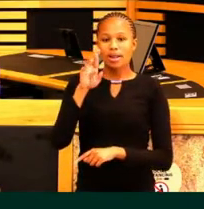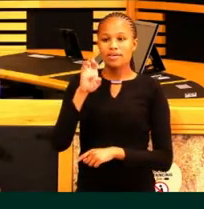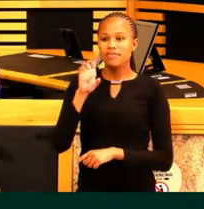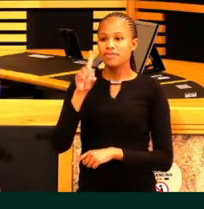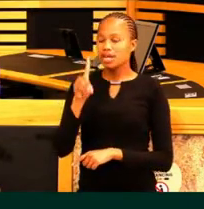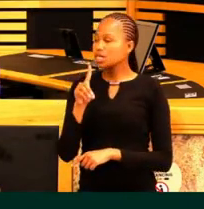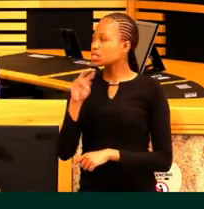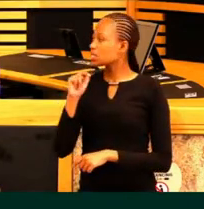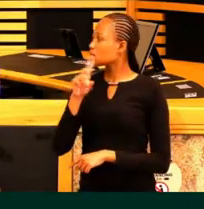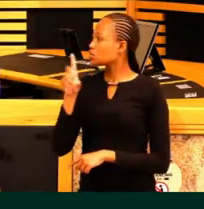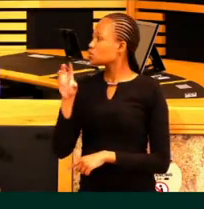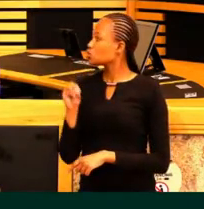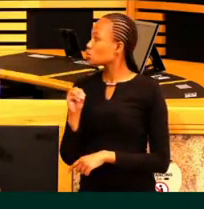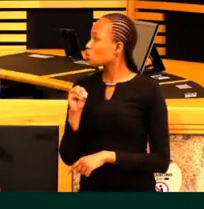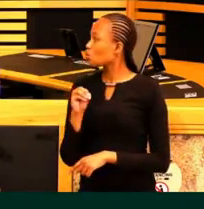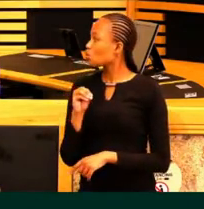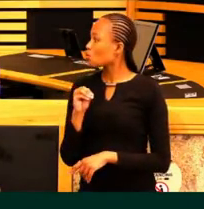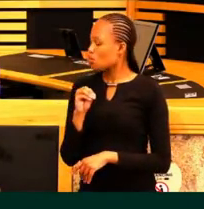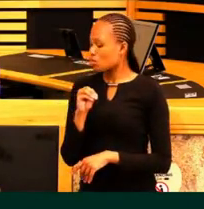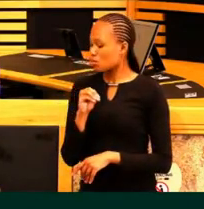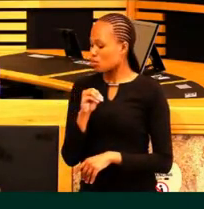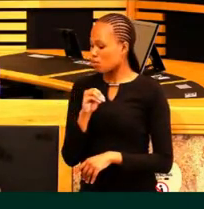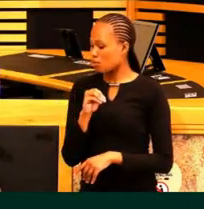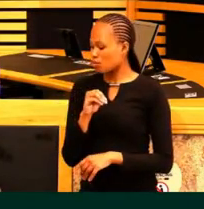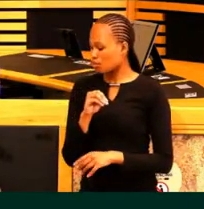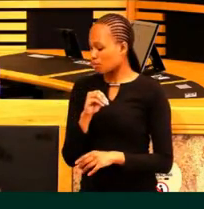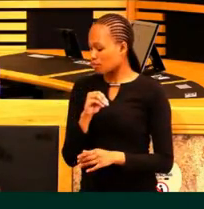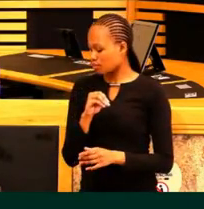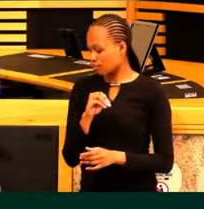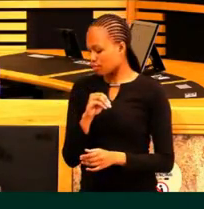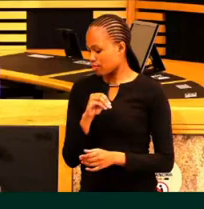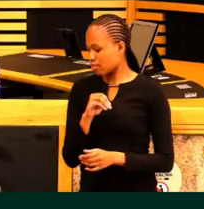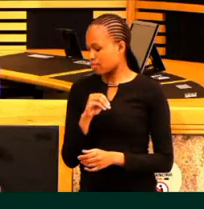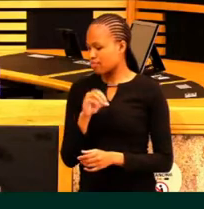municipality to civics rafana